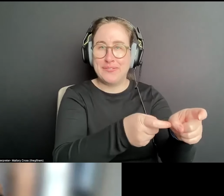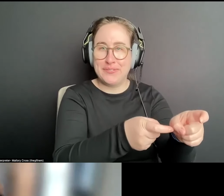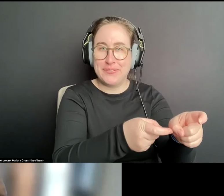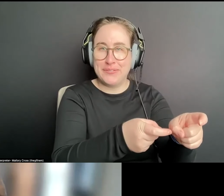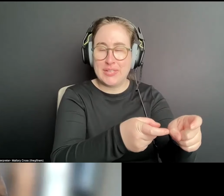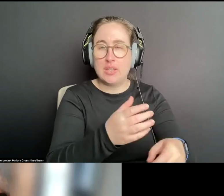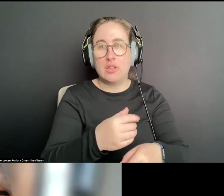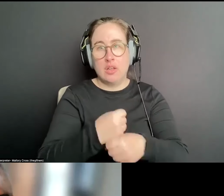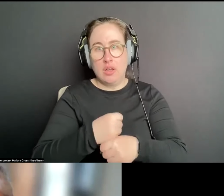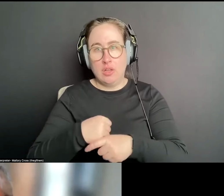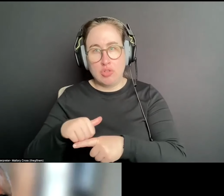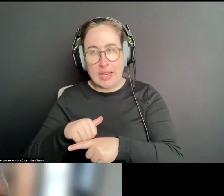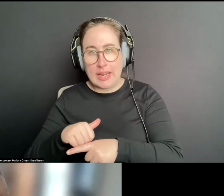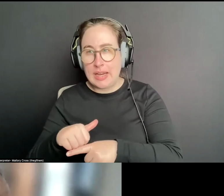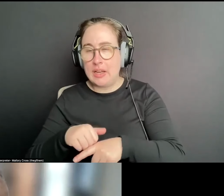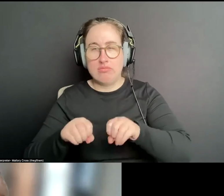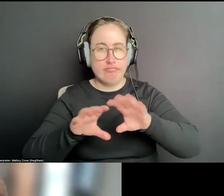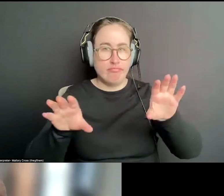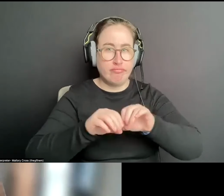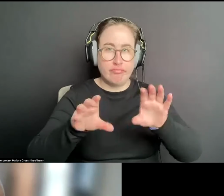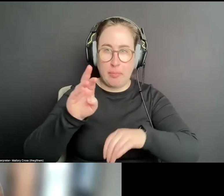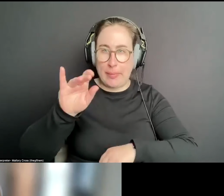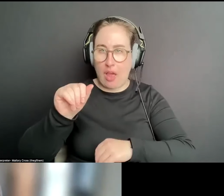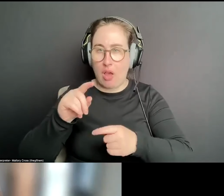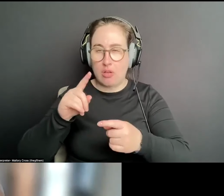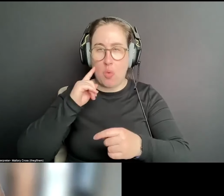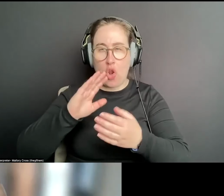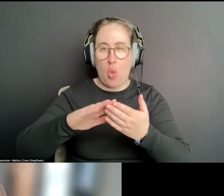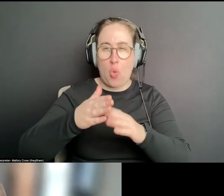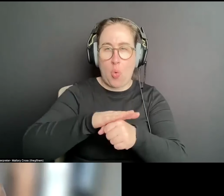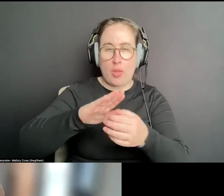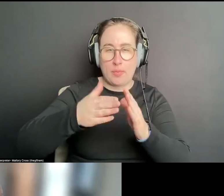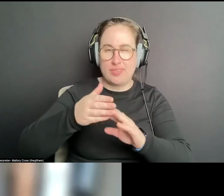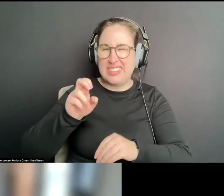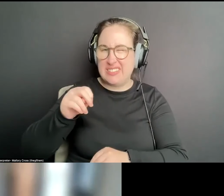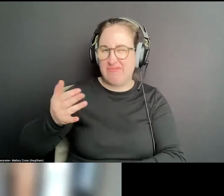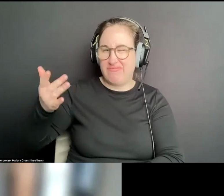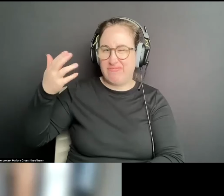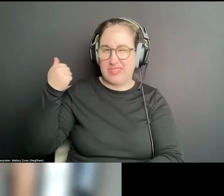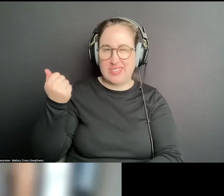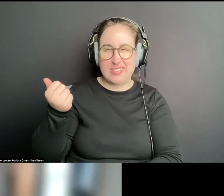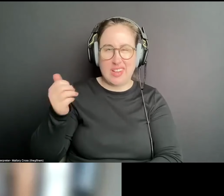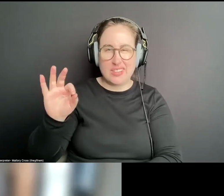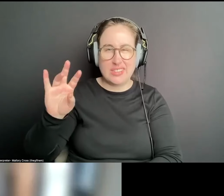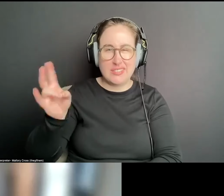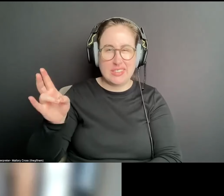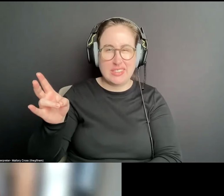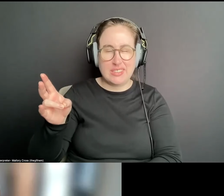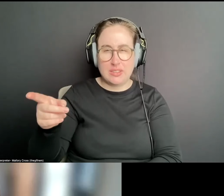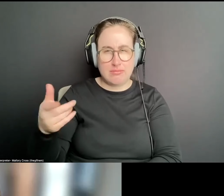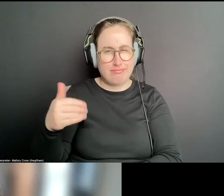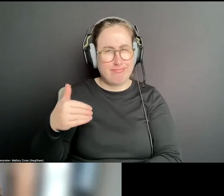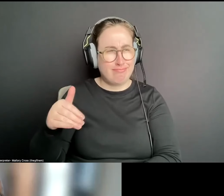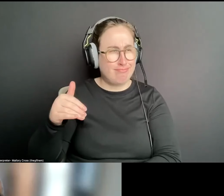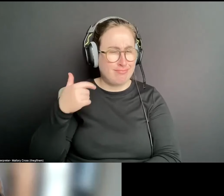training, and distributing media to local communities, even back into the 1970s. It's sort of an astounding thing to be thinking